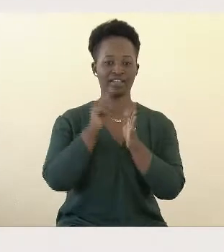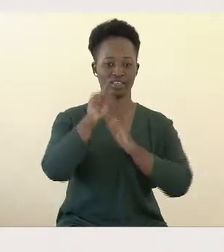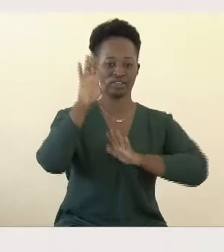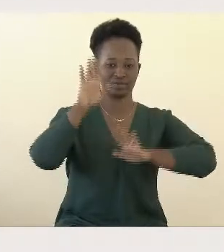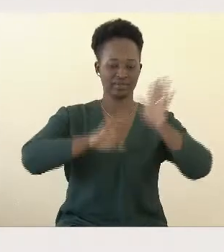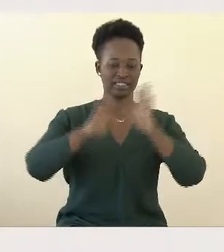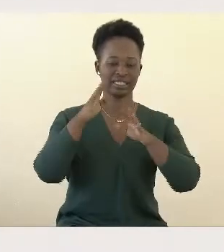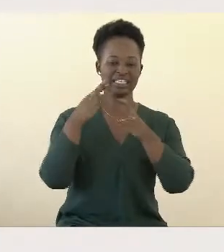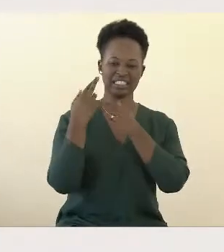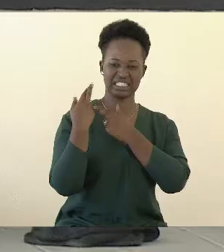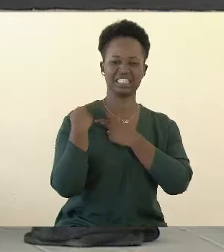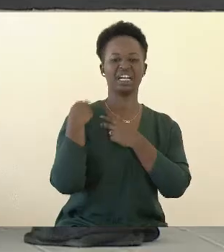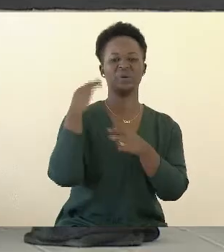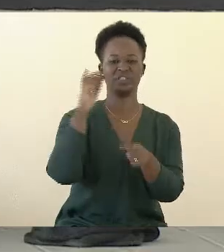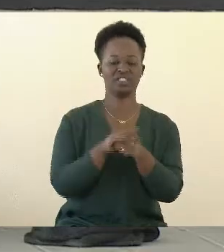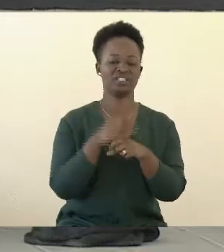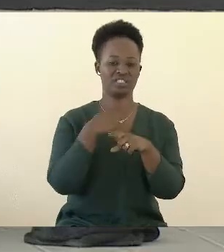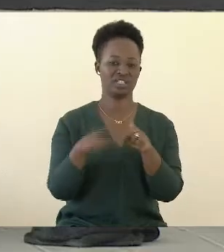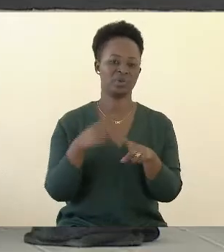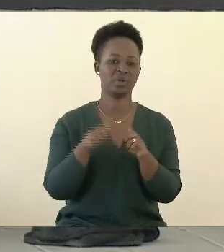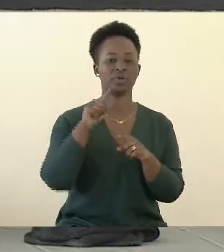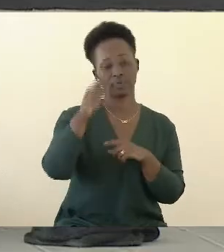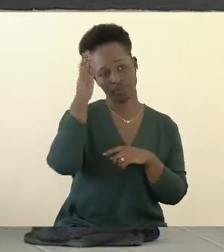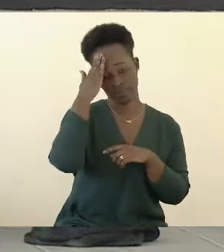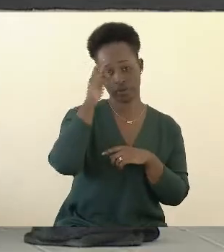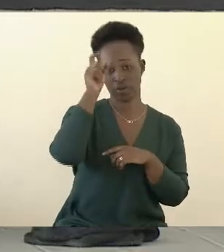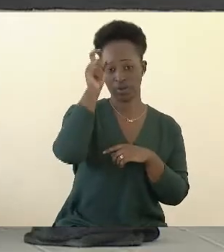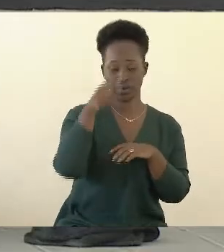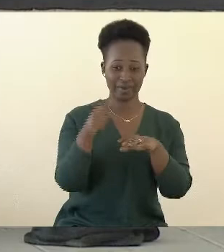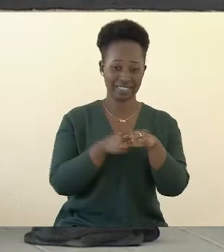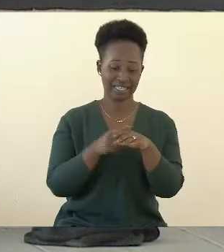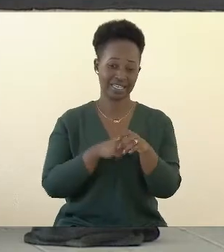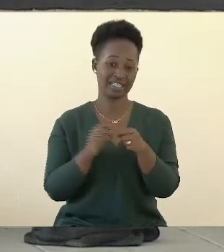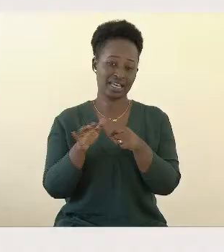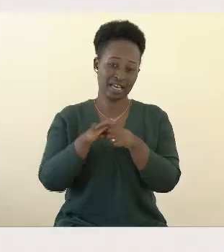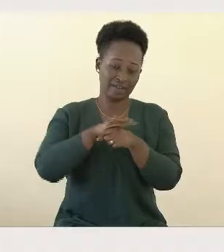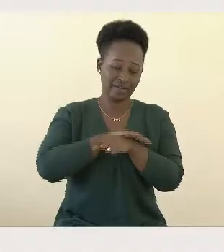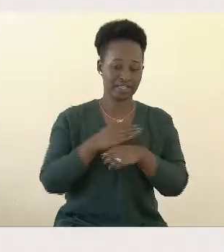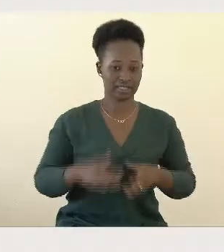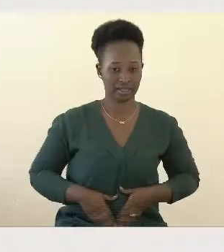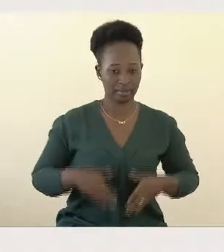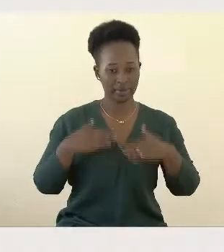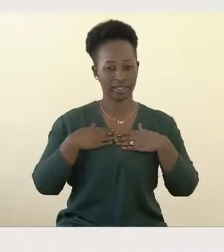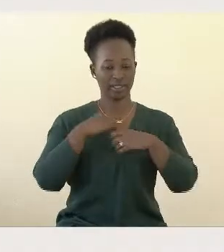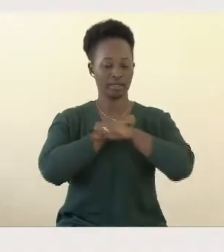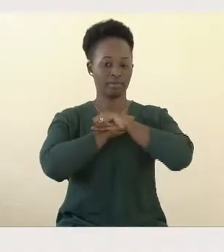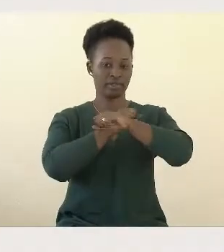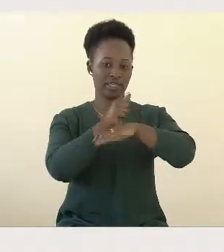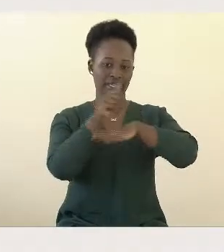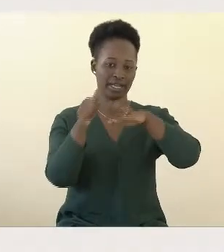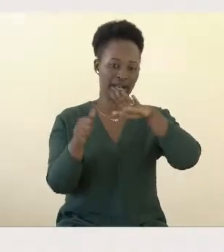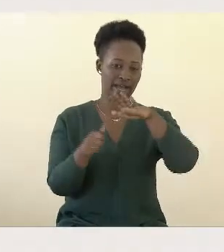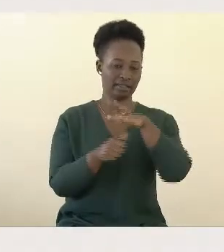many functions. I think you know it very well. The human skin covers the body, protecting and